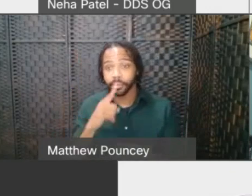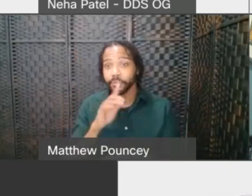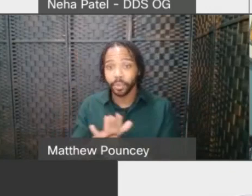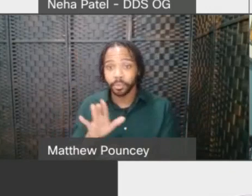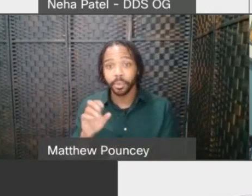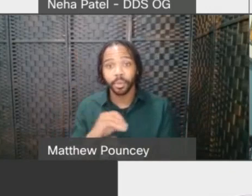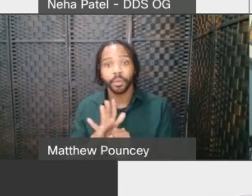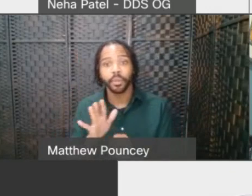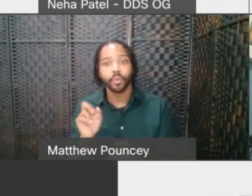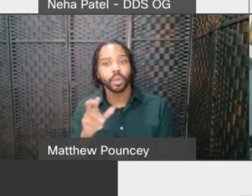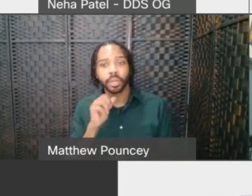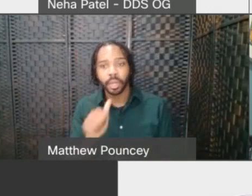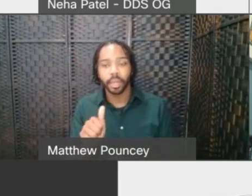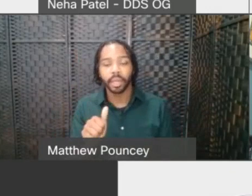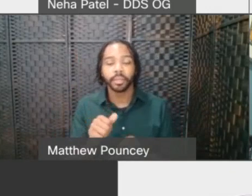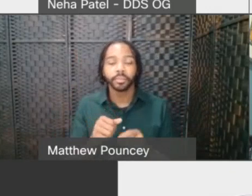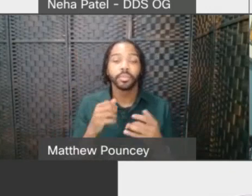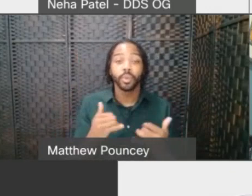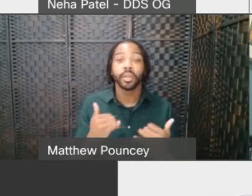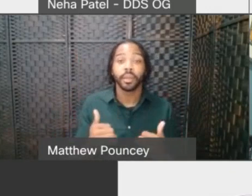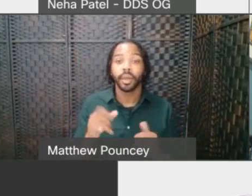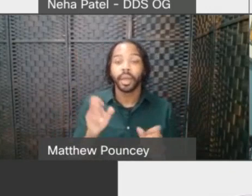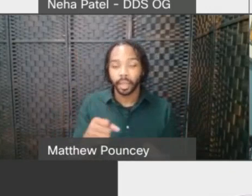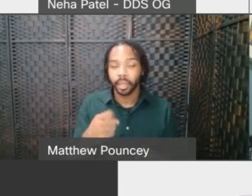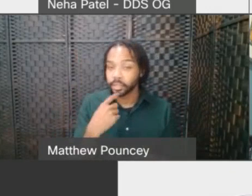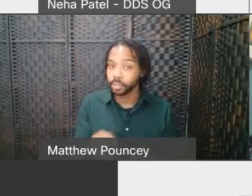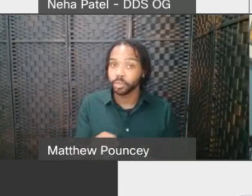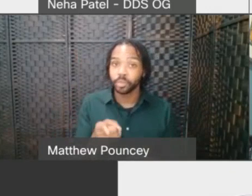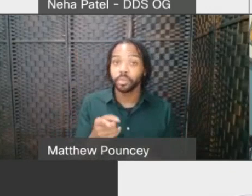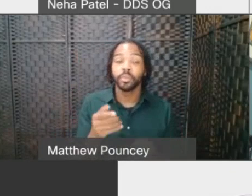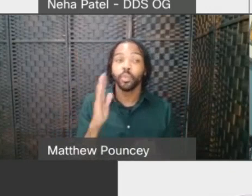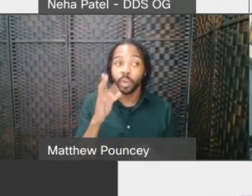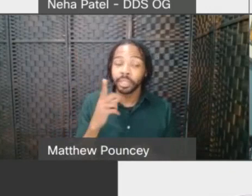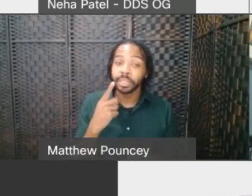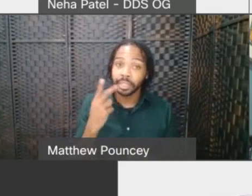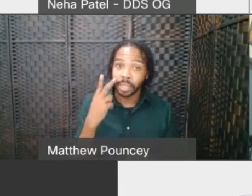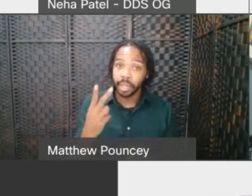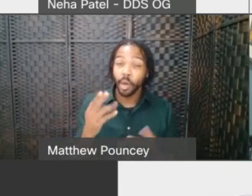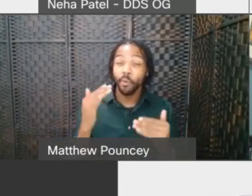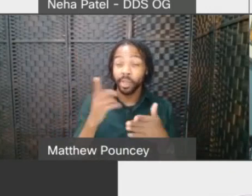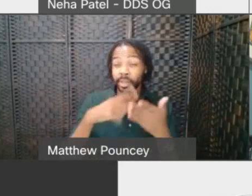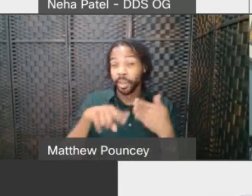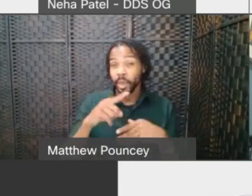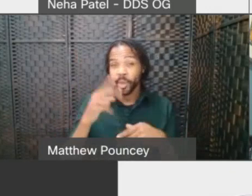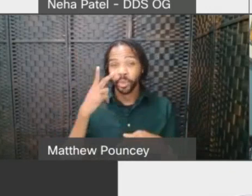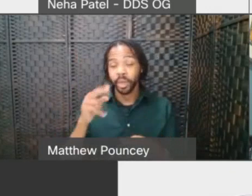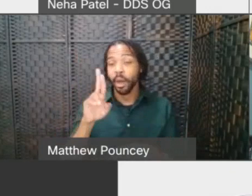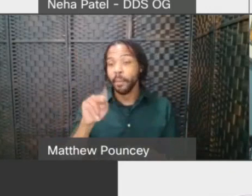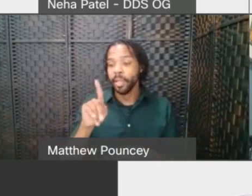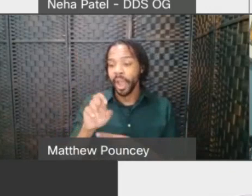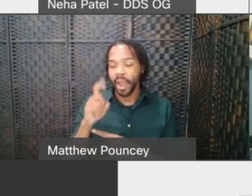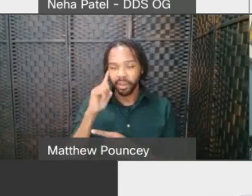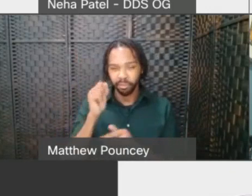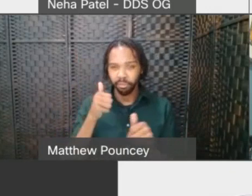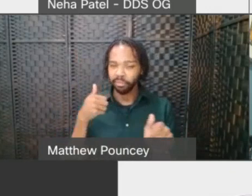it says right now. What I can tell you is that you will see, I hope within the next week, an update to that guidance that brings